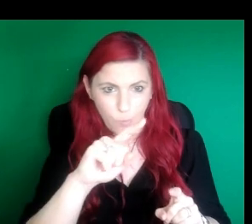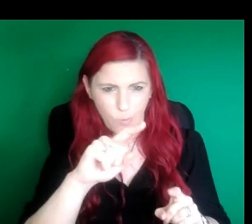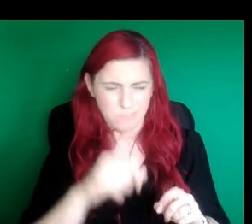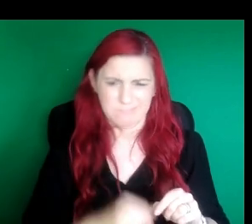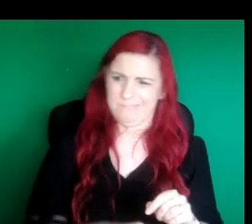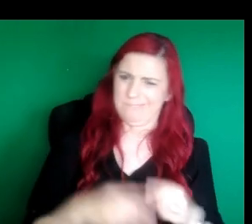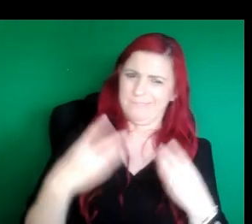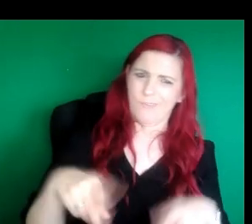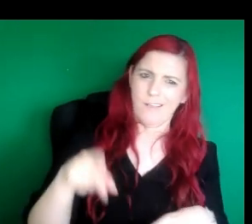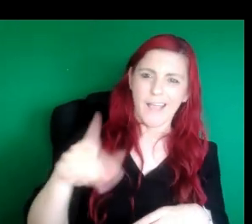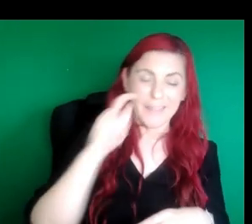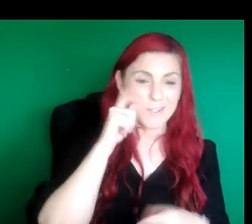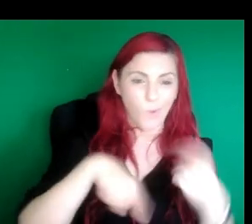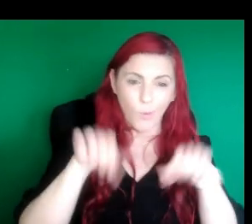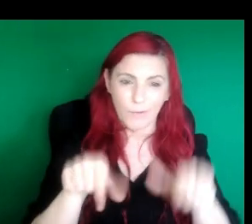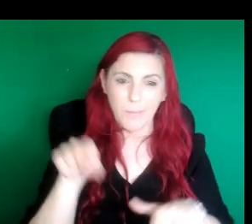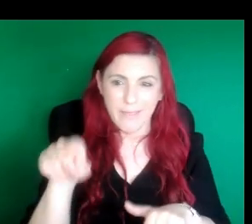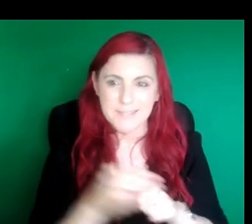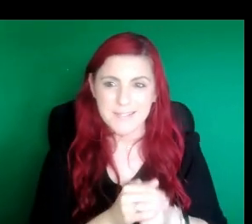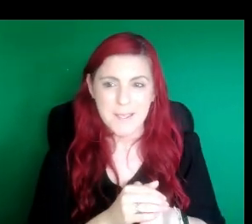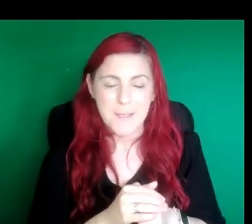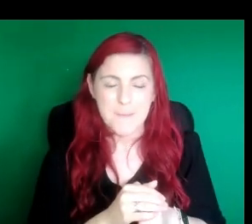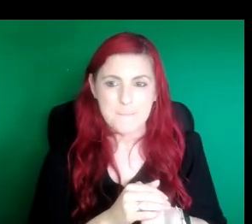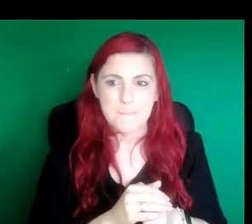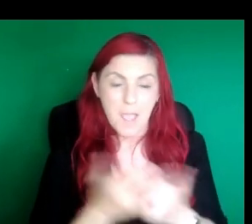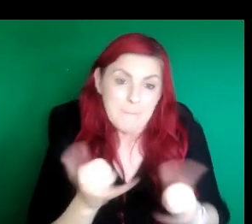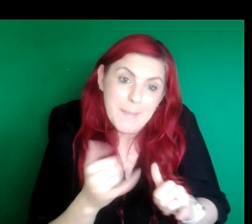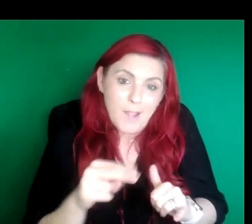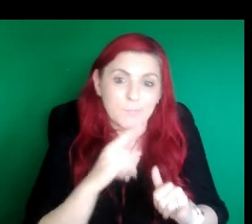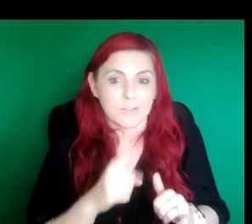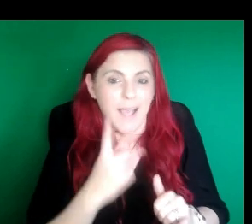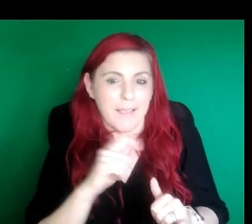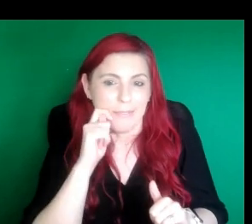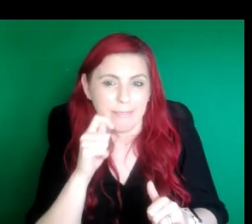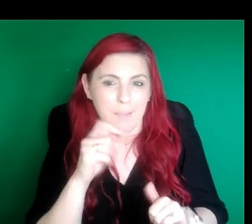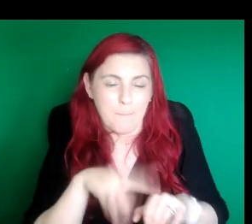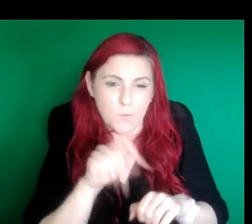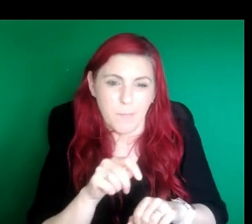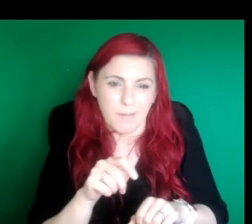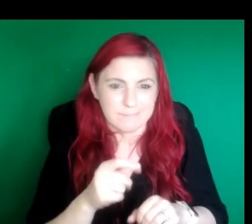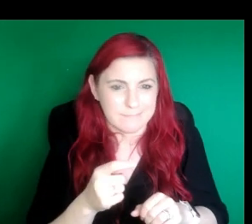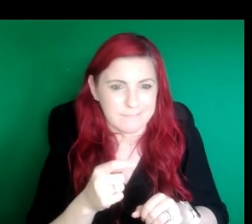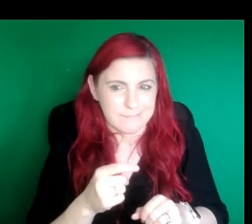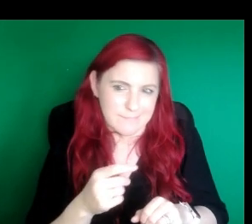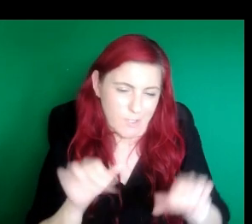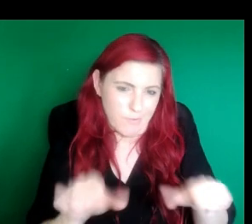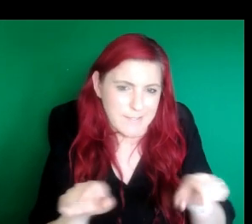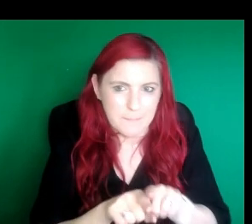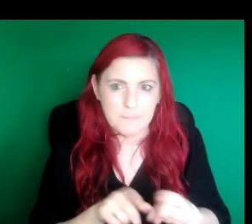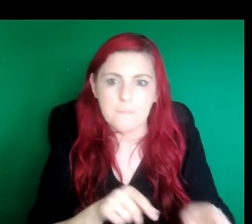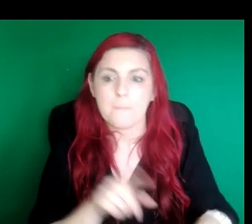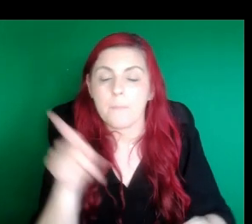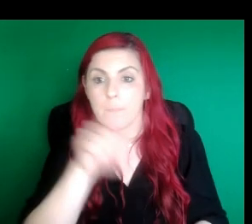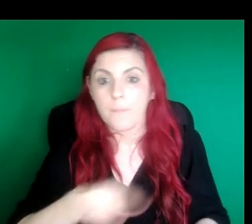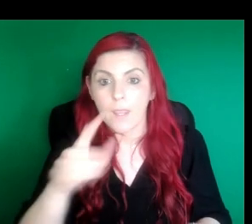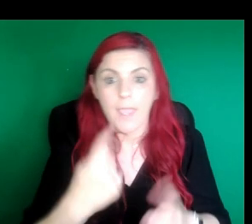experience with the deaf community would necessarily agree with that, would disagree with that. Maybe they would, but I think it's pretty straightforward. So these are the other sort of